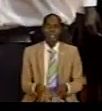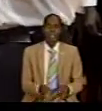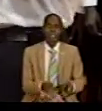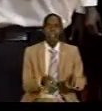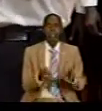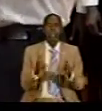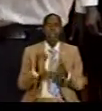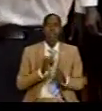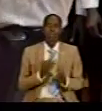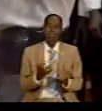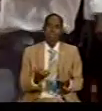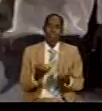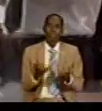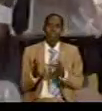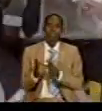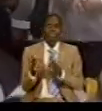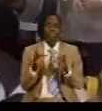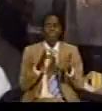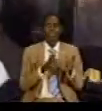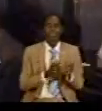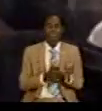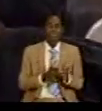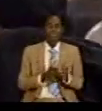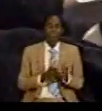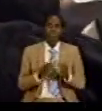way. I want Jesus